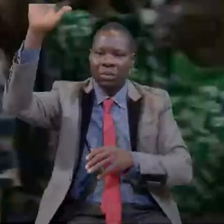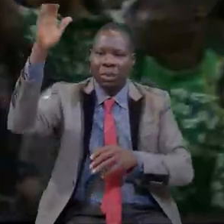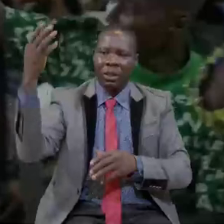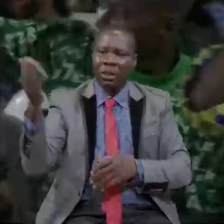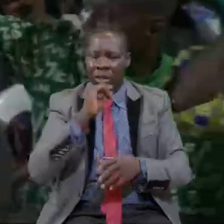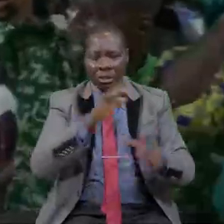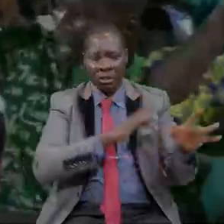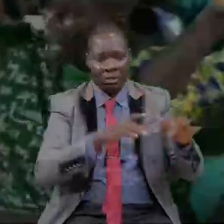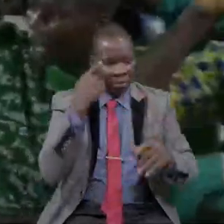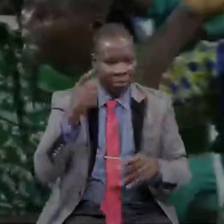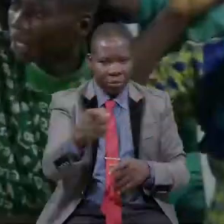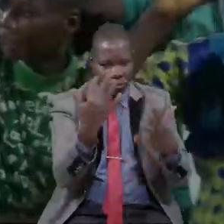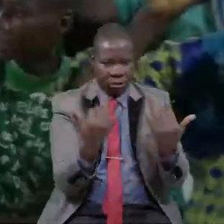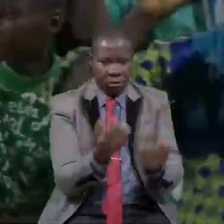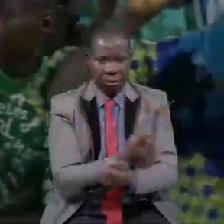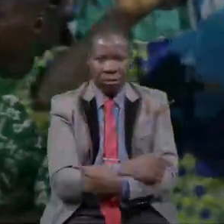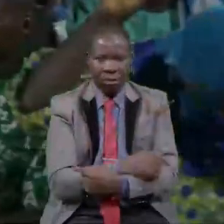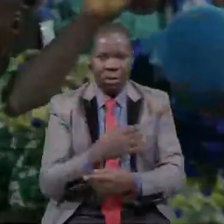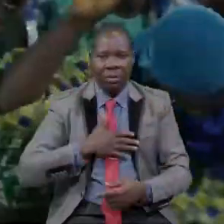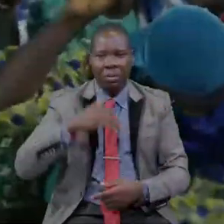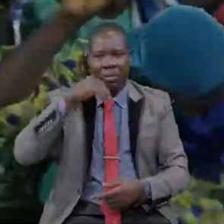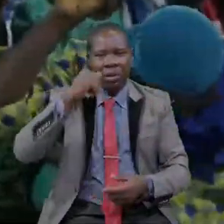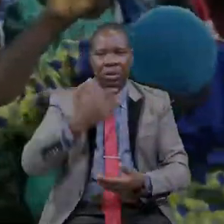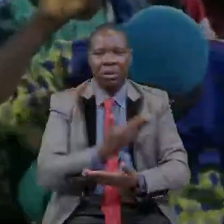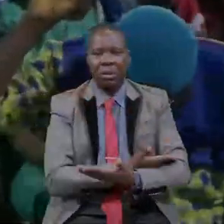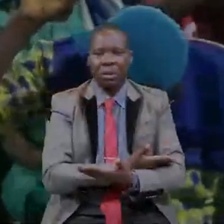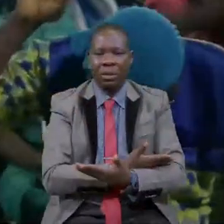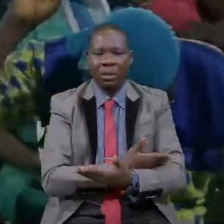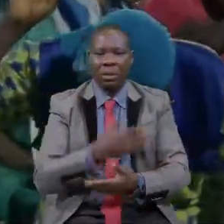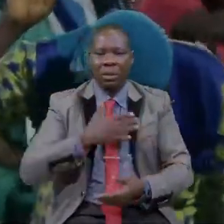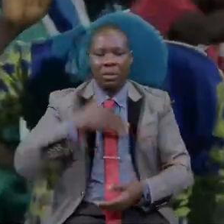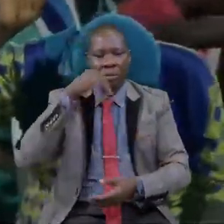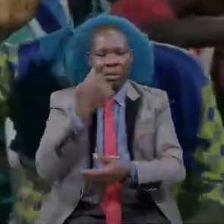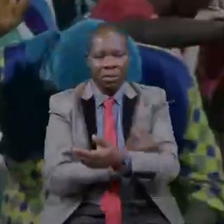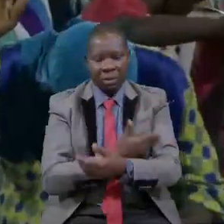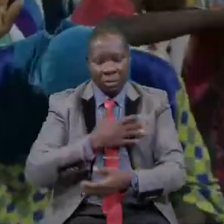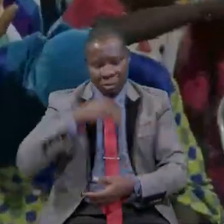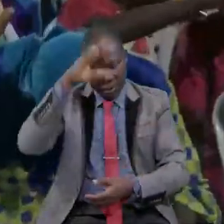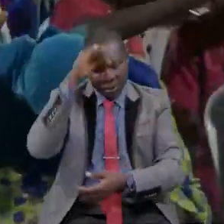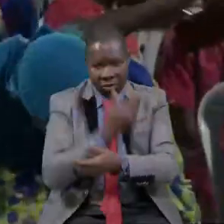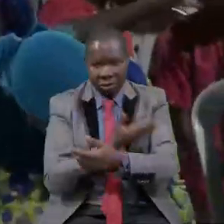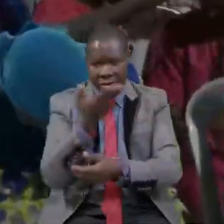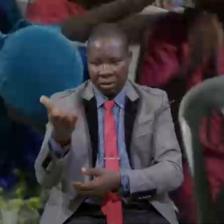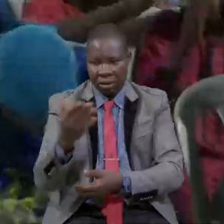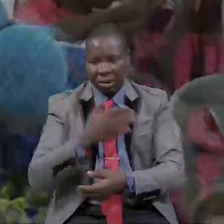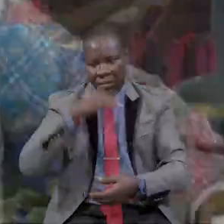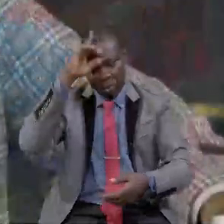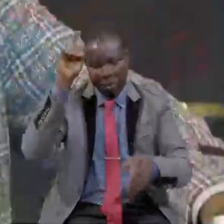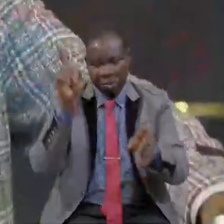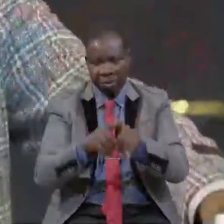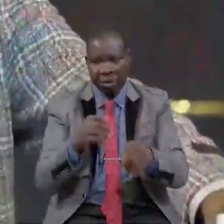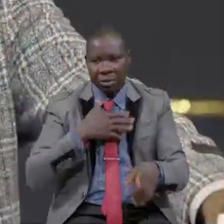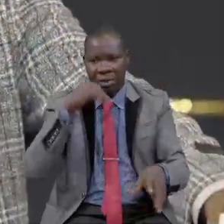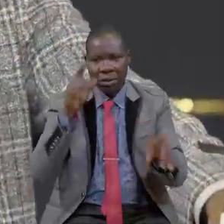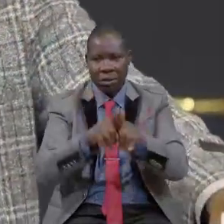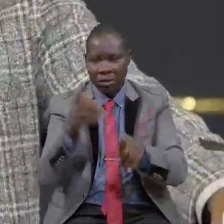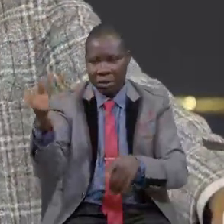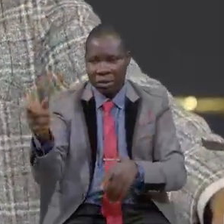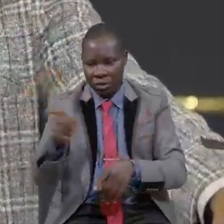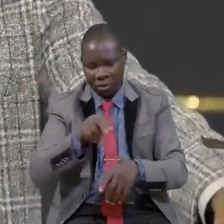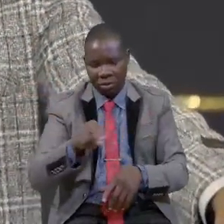today my daughter my daughter my son there my brother my sister there you need Mercy